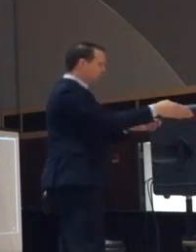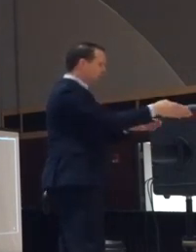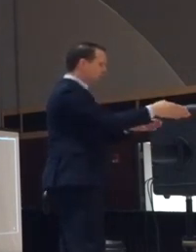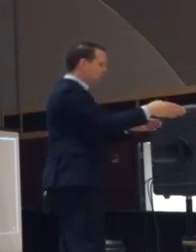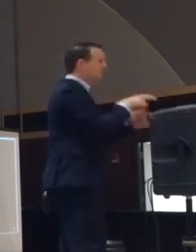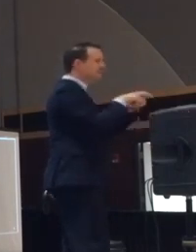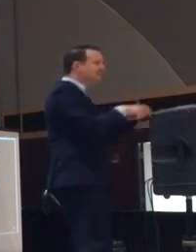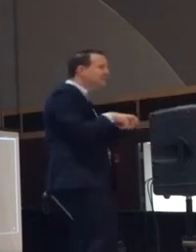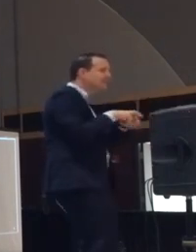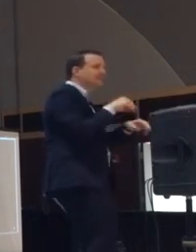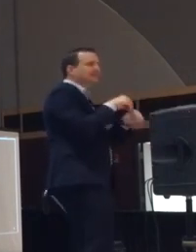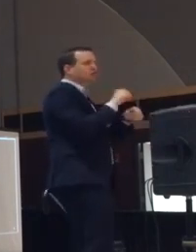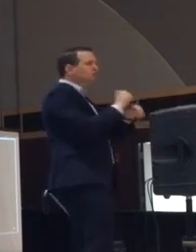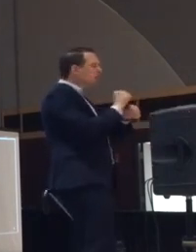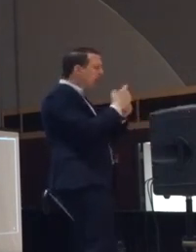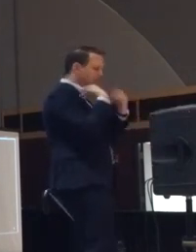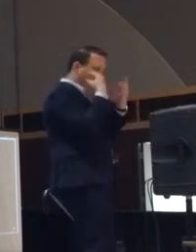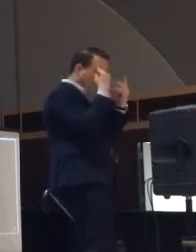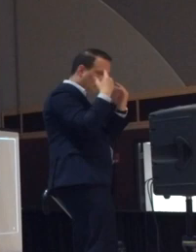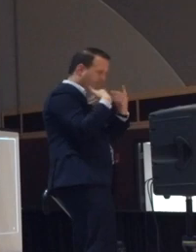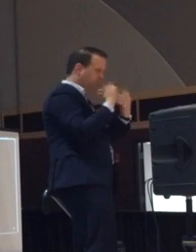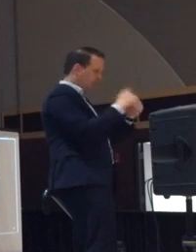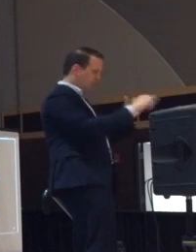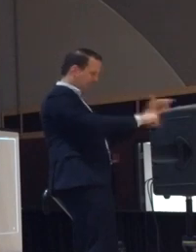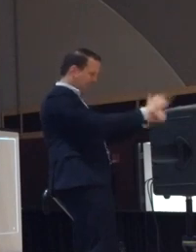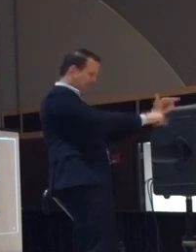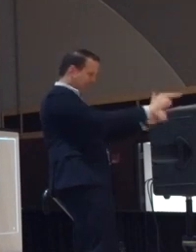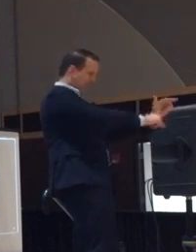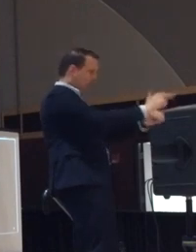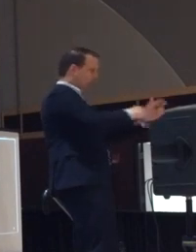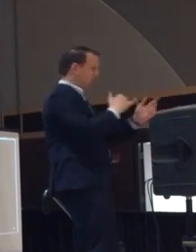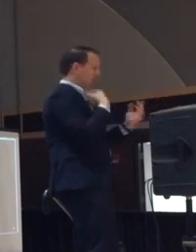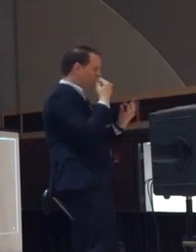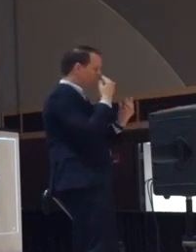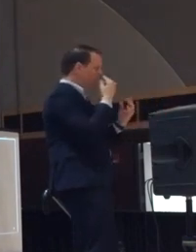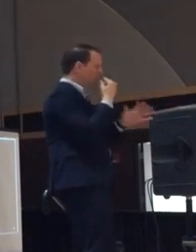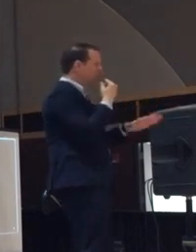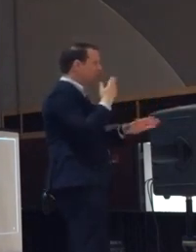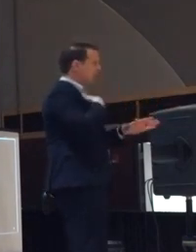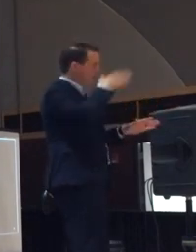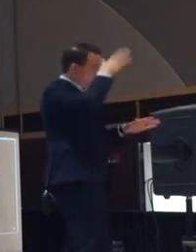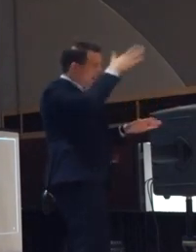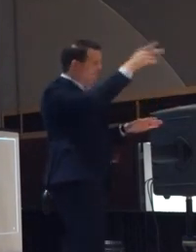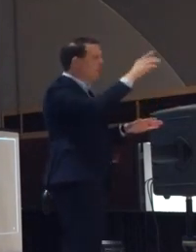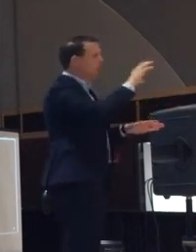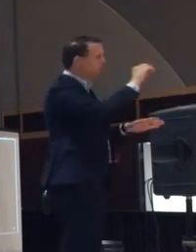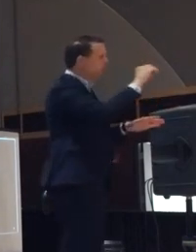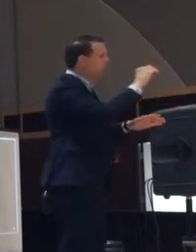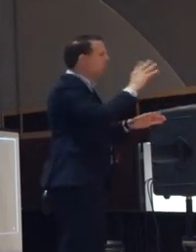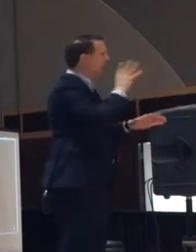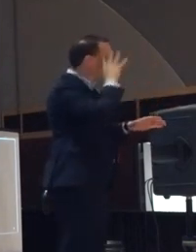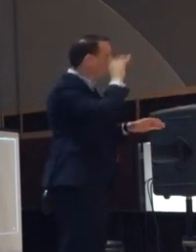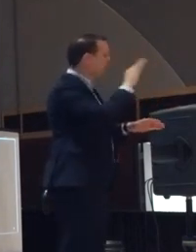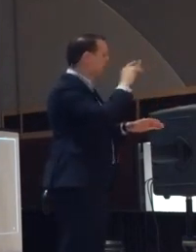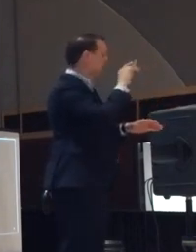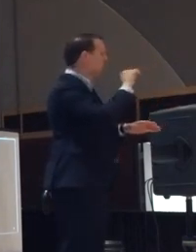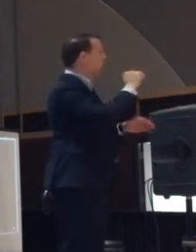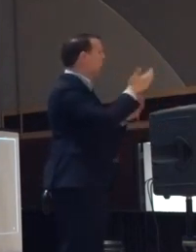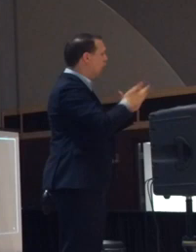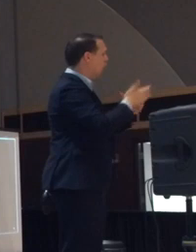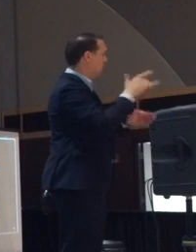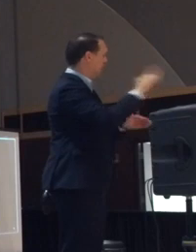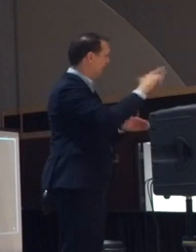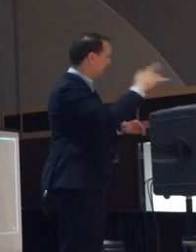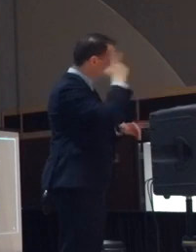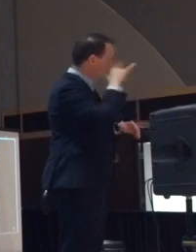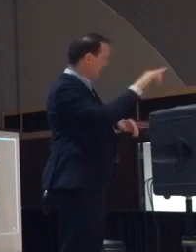in the job trailer and we're trying to figure out how to build stuff. My grandfather was a co-inventor of the autopilot for airplanes.